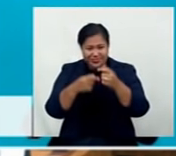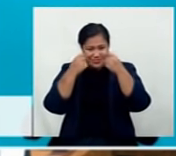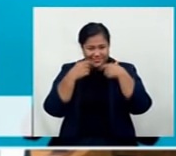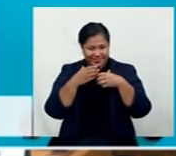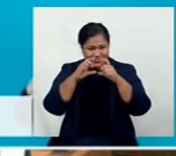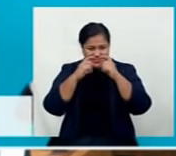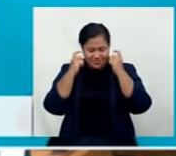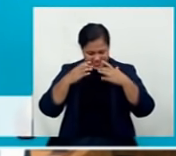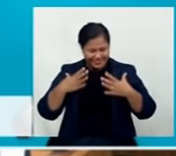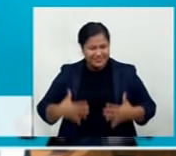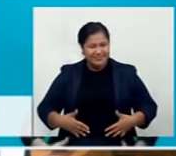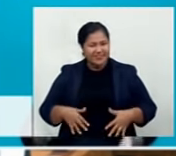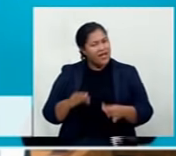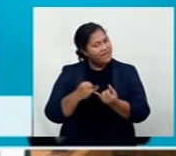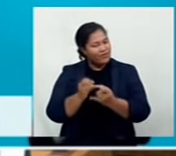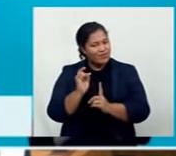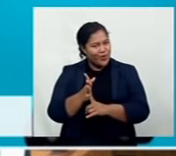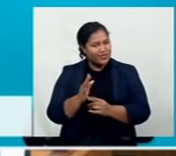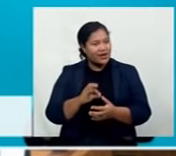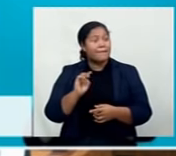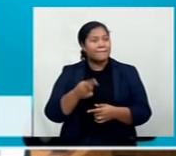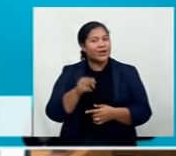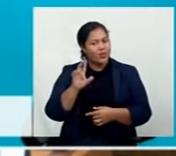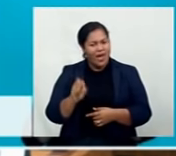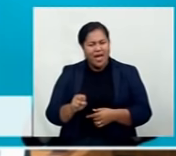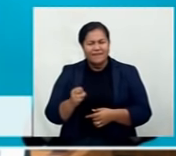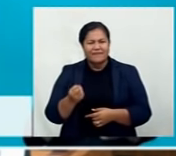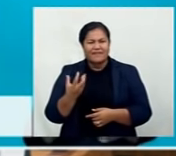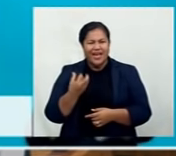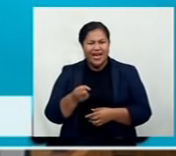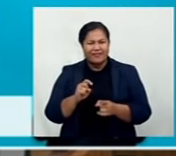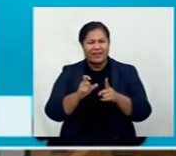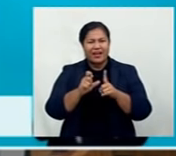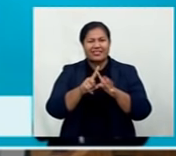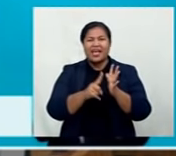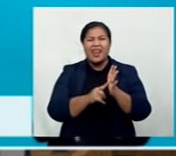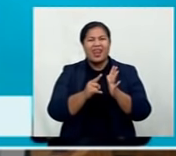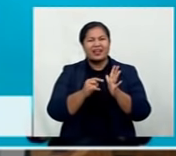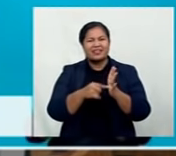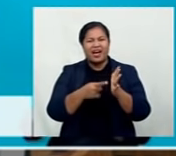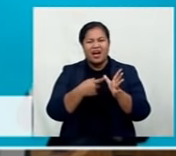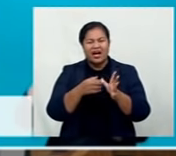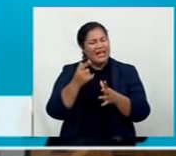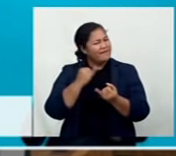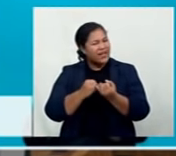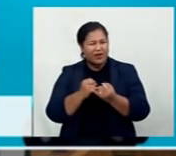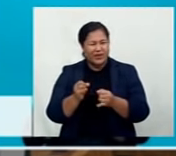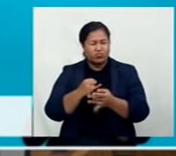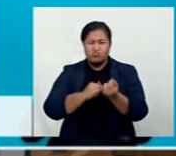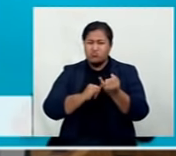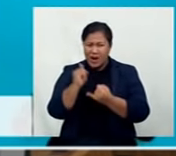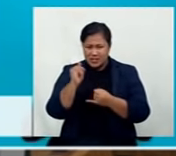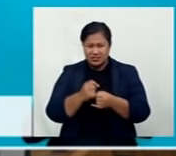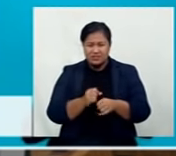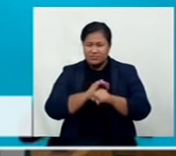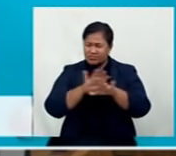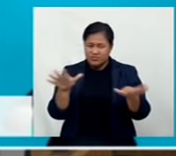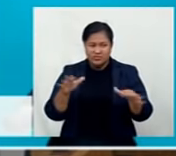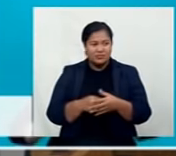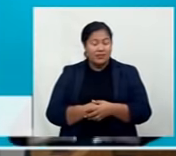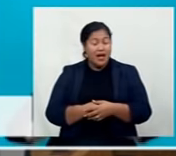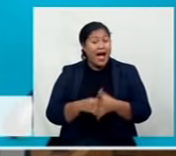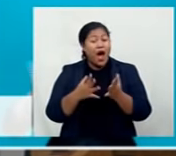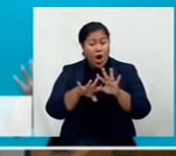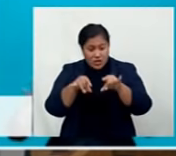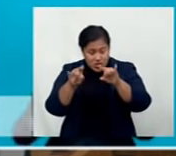Speaker, but we are dealing with a variant that is highly transmissible. Australia and New Zealand are struggling